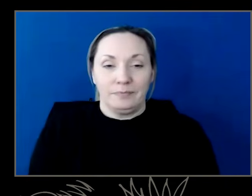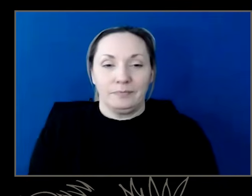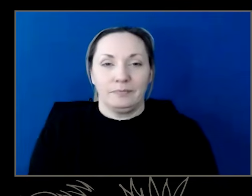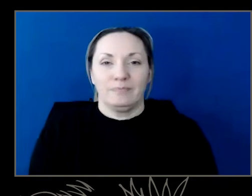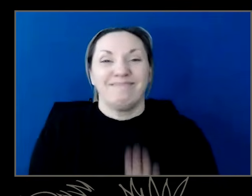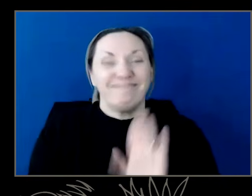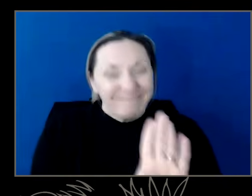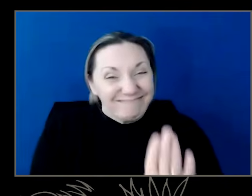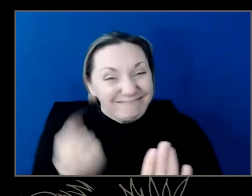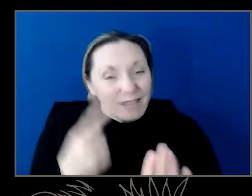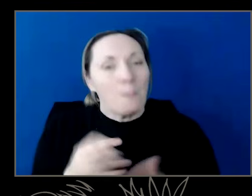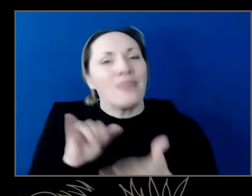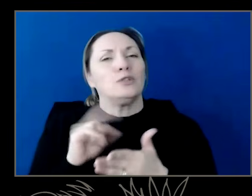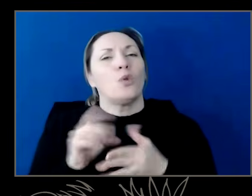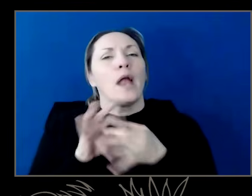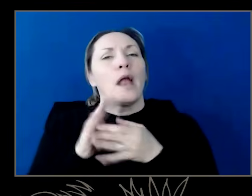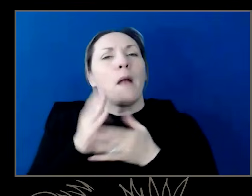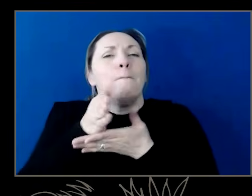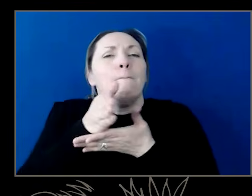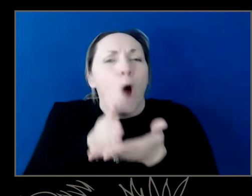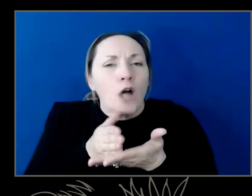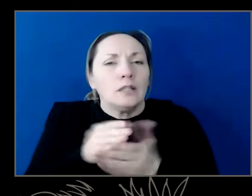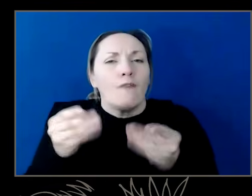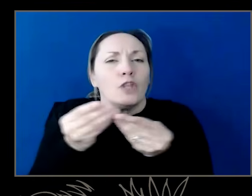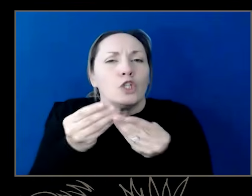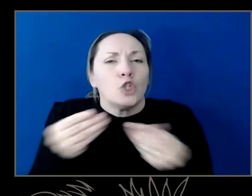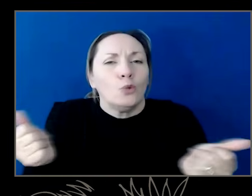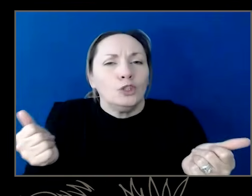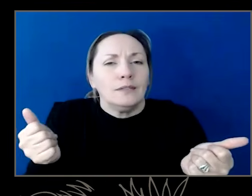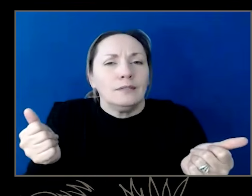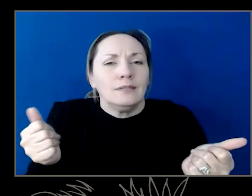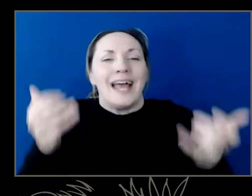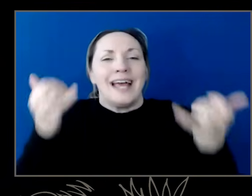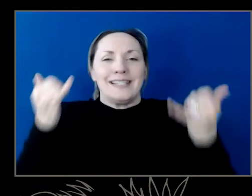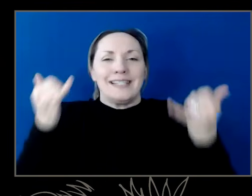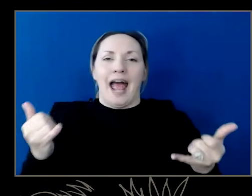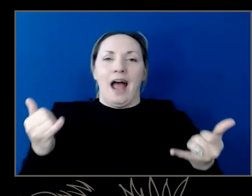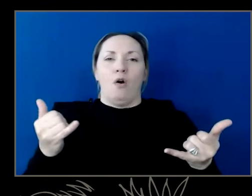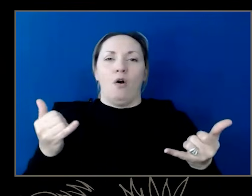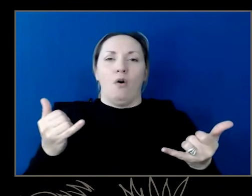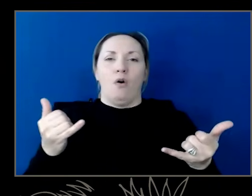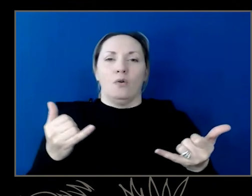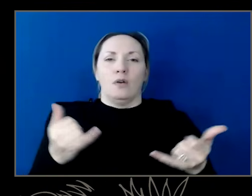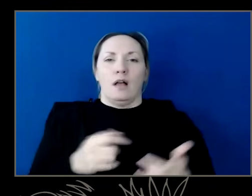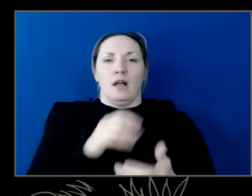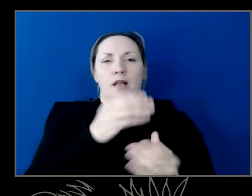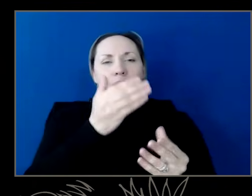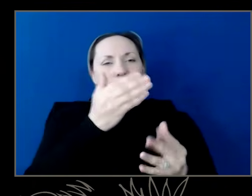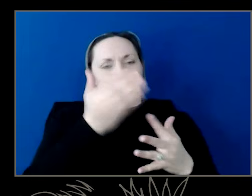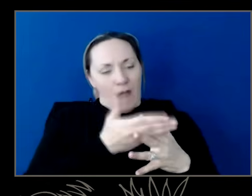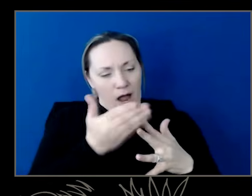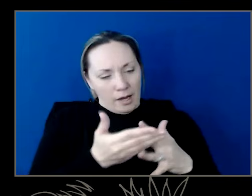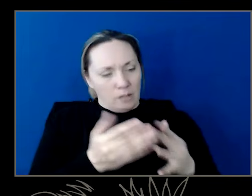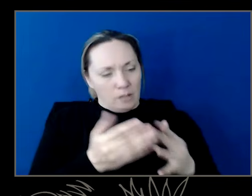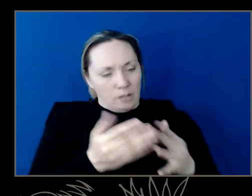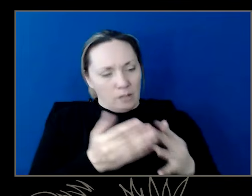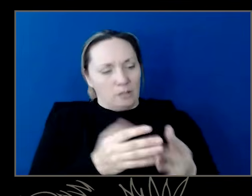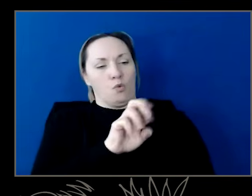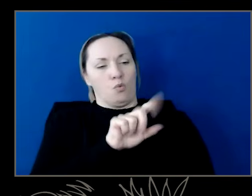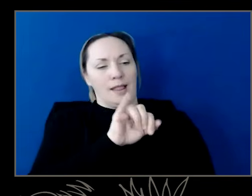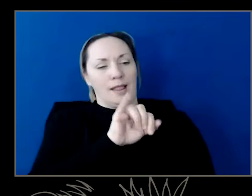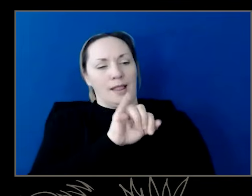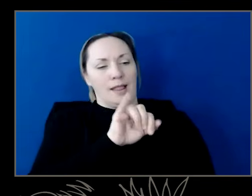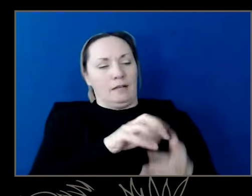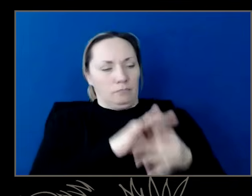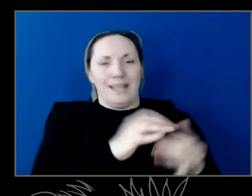But that's only part of the solution, because now we've removed the files from being relative and treating them as if